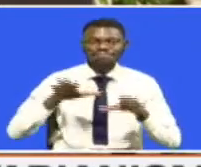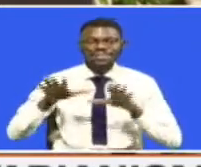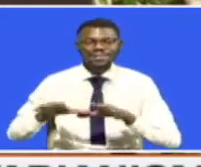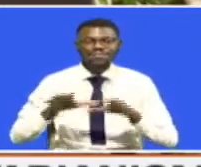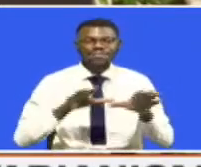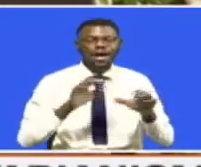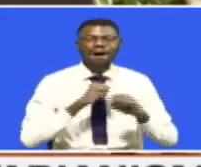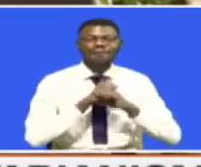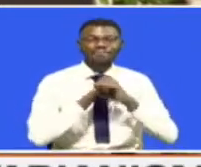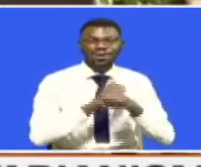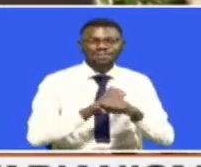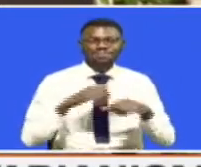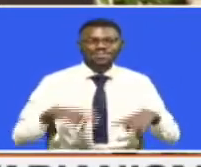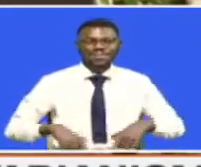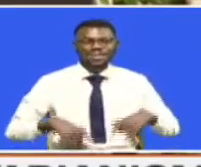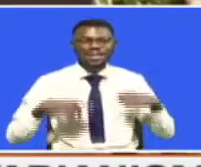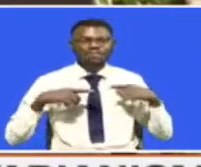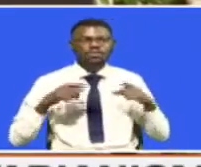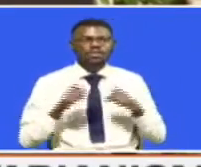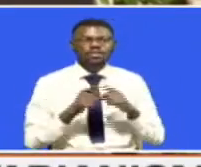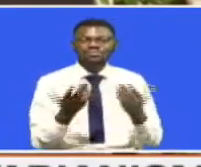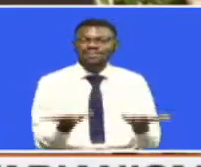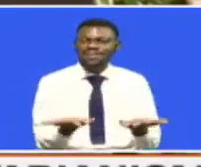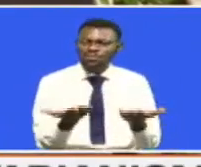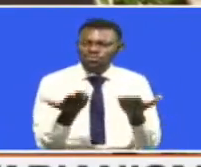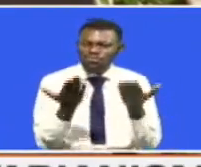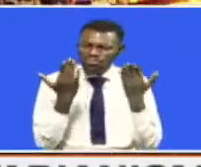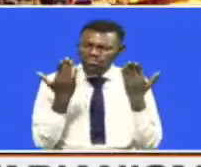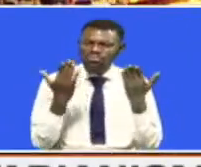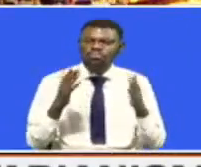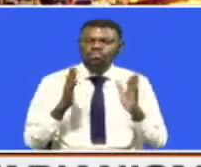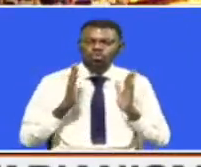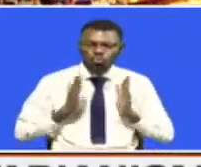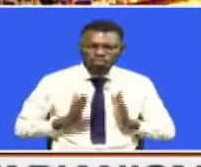protecting life and upholding human dignity.